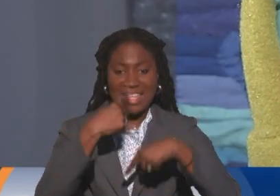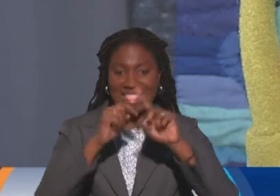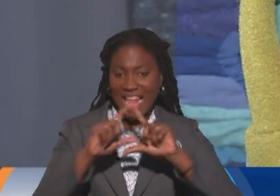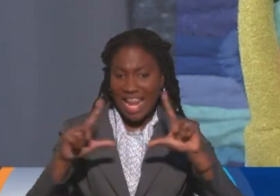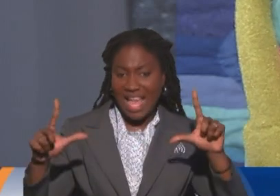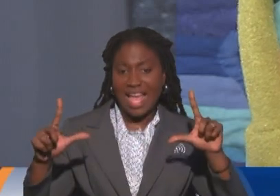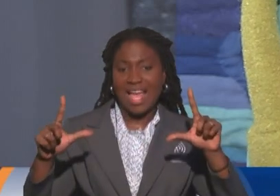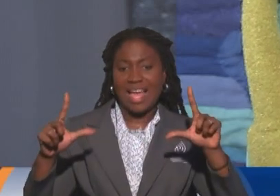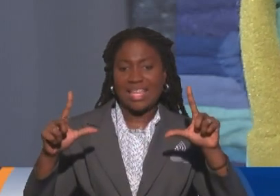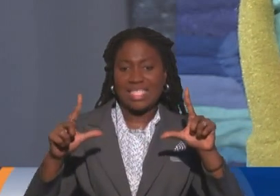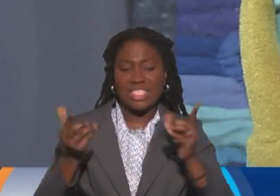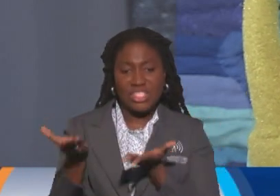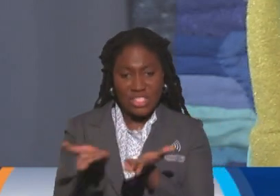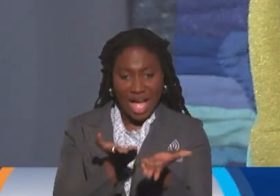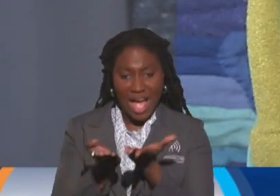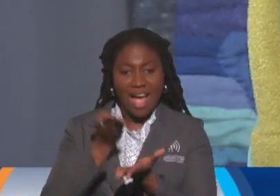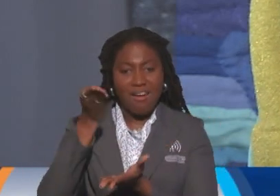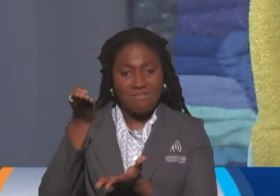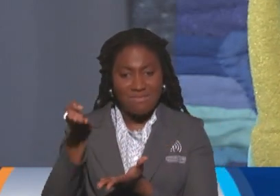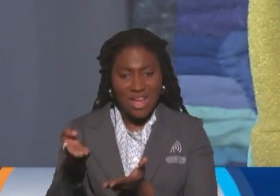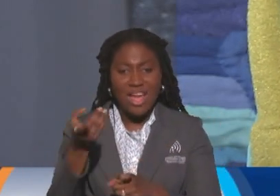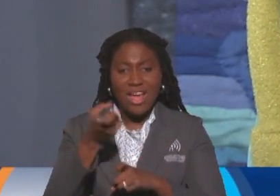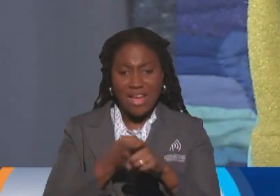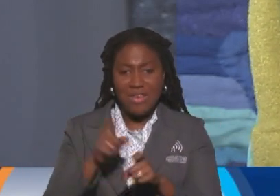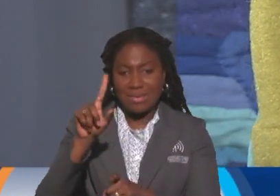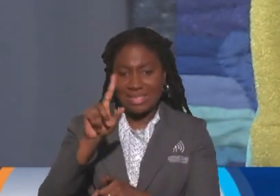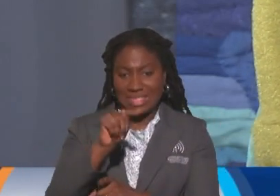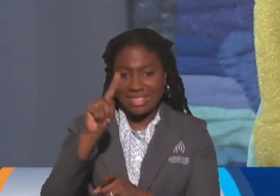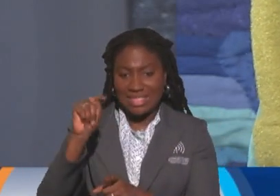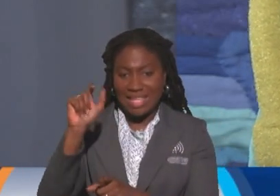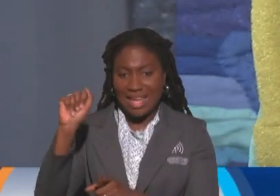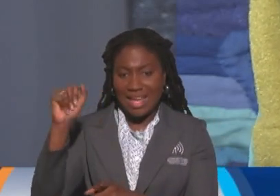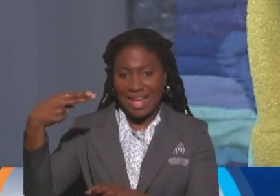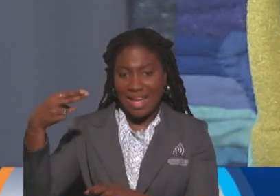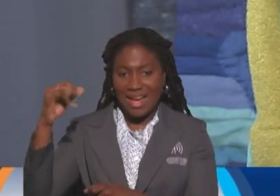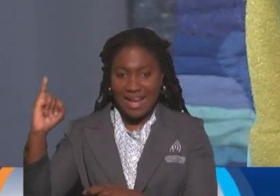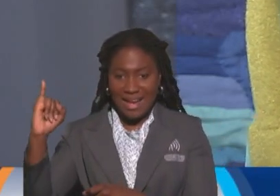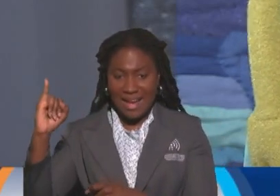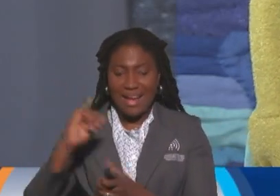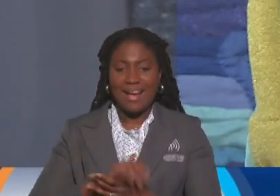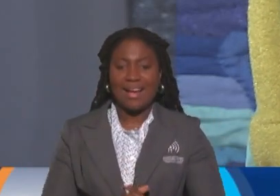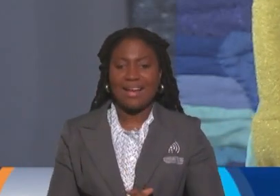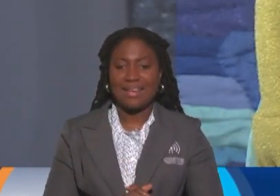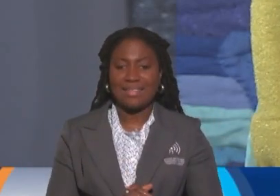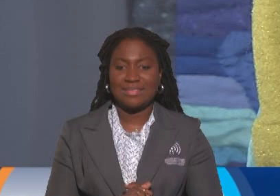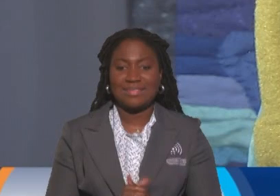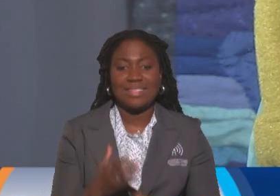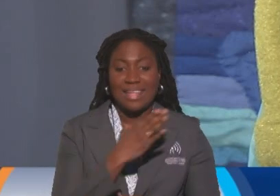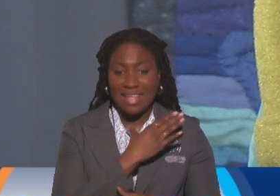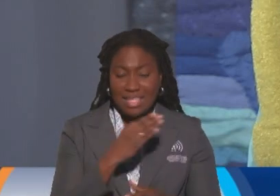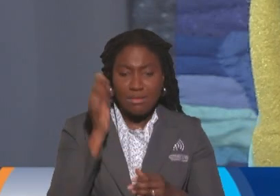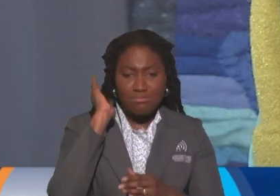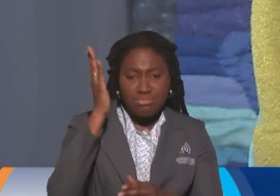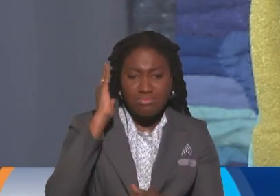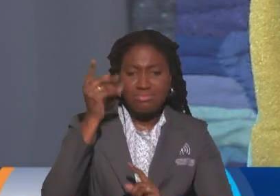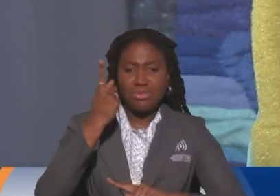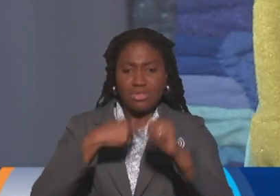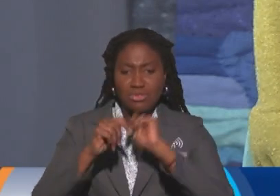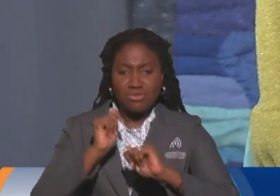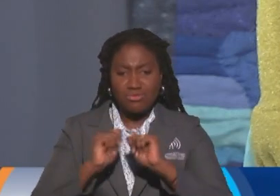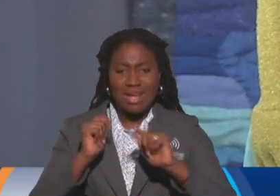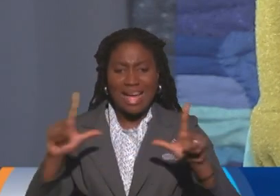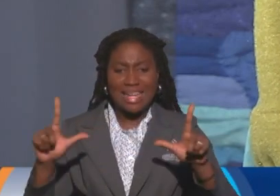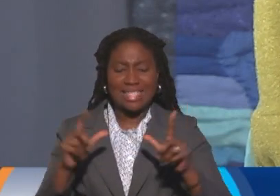languages services provided by the Trinidad and Tobago Society for the Hearing Impaired, promoting Trinidad and Tobago Sign